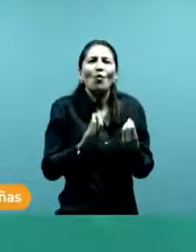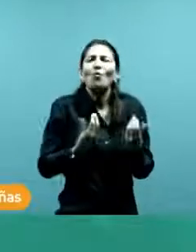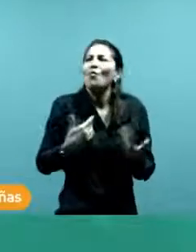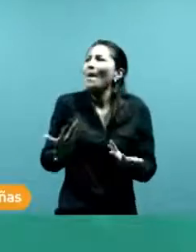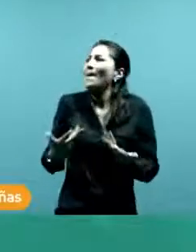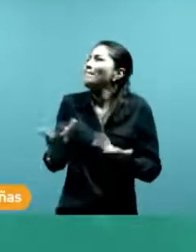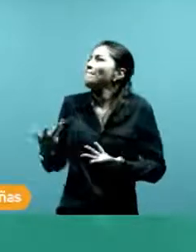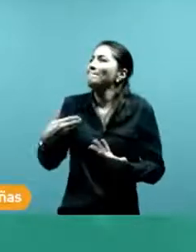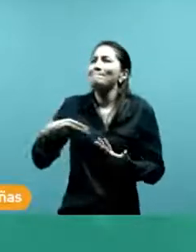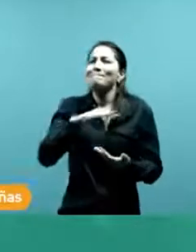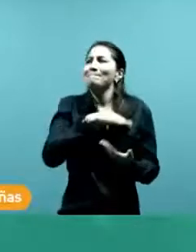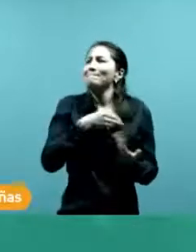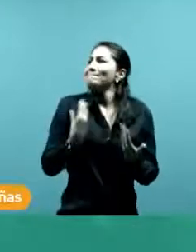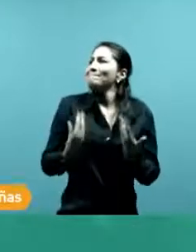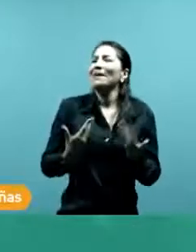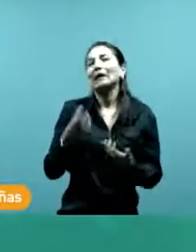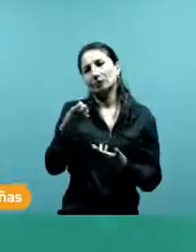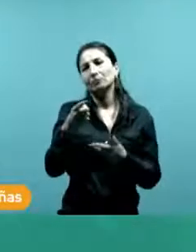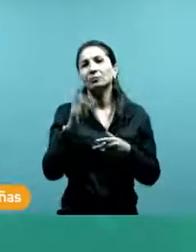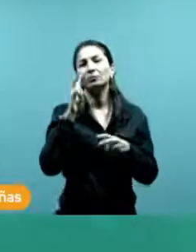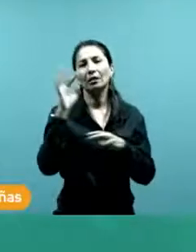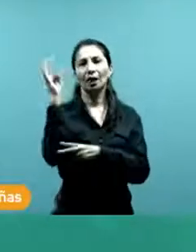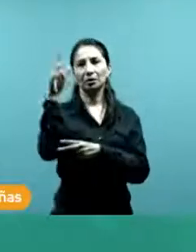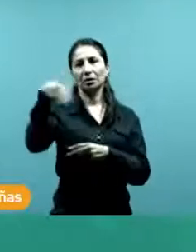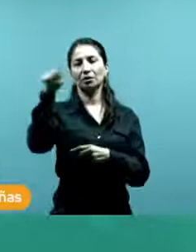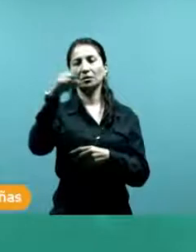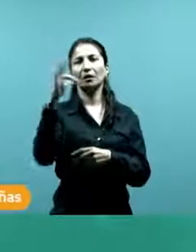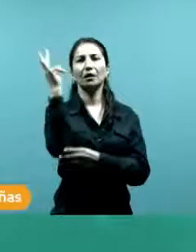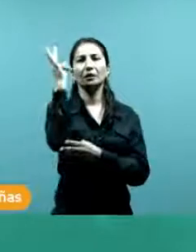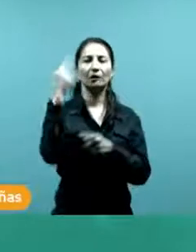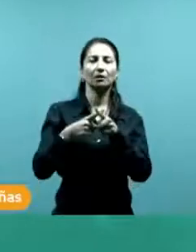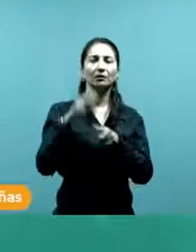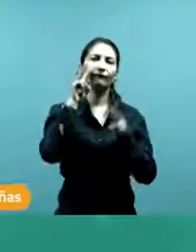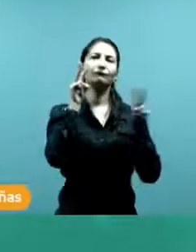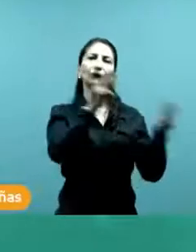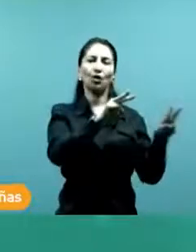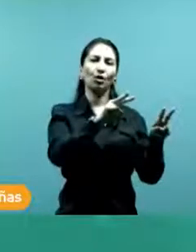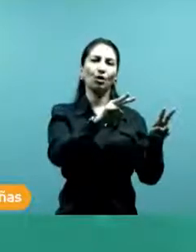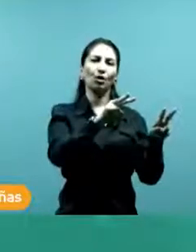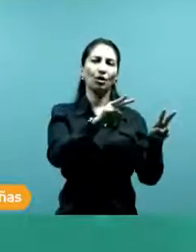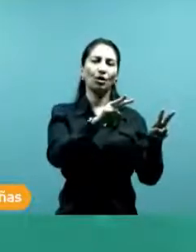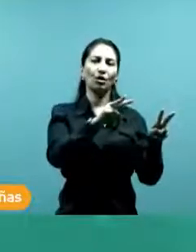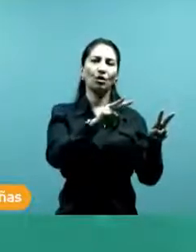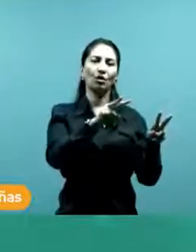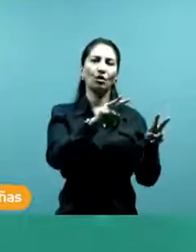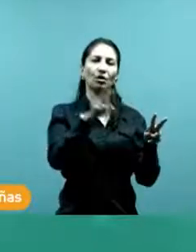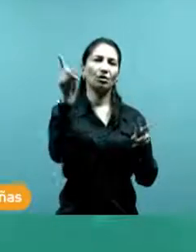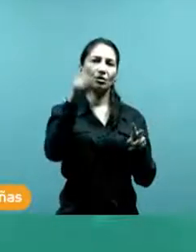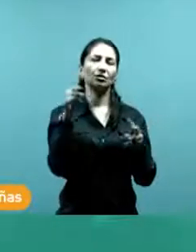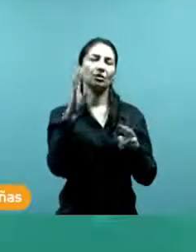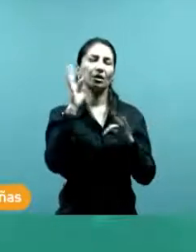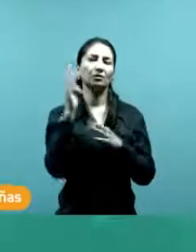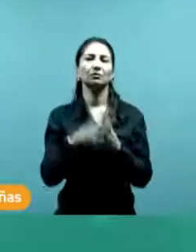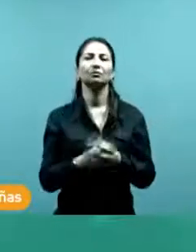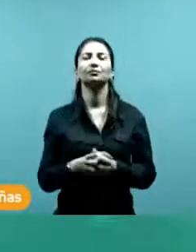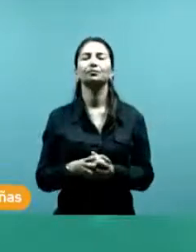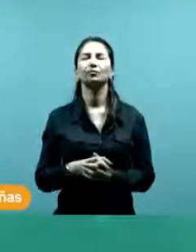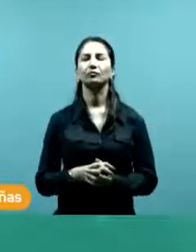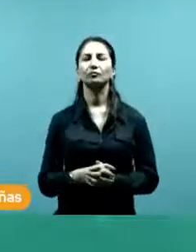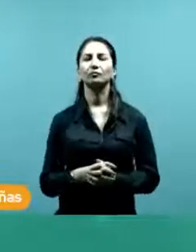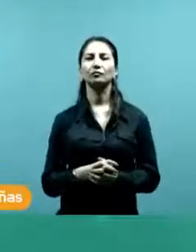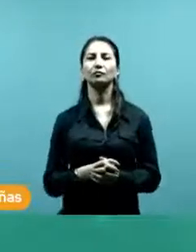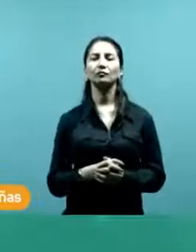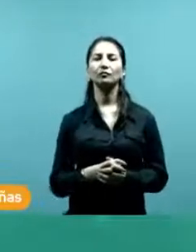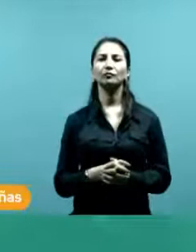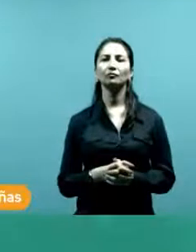we listen to the words of Elie Wiesel, they are talking a lot about indifference. And how indifference can help the